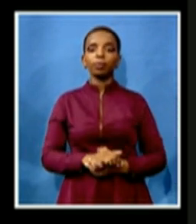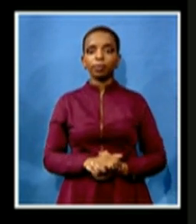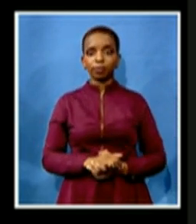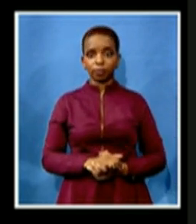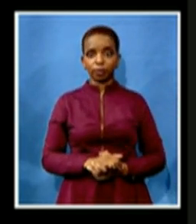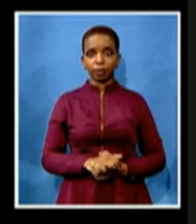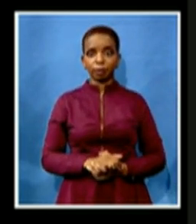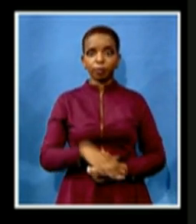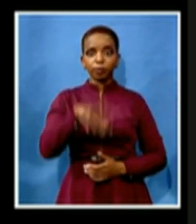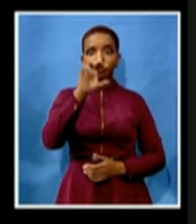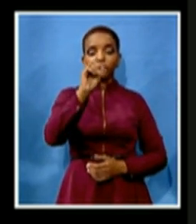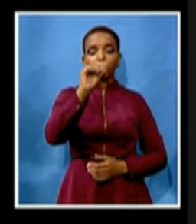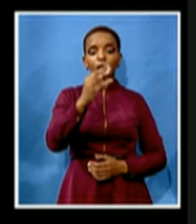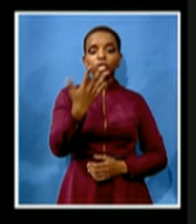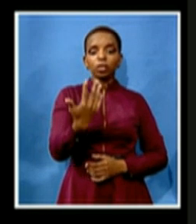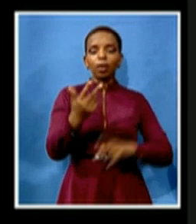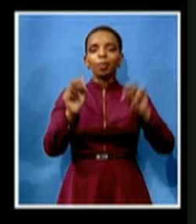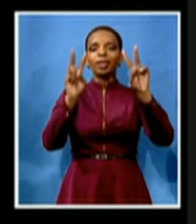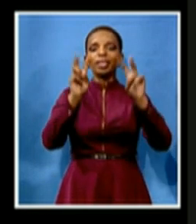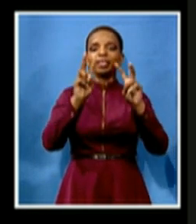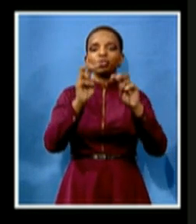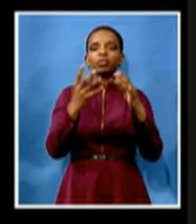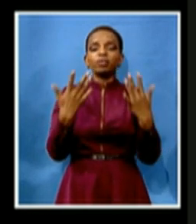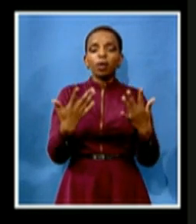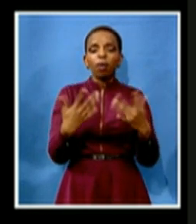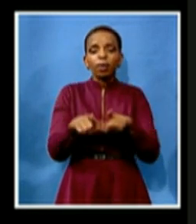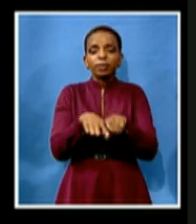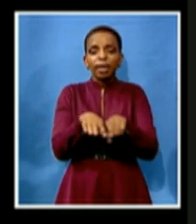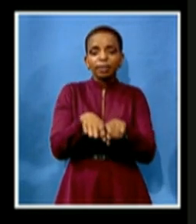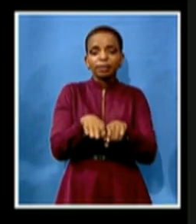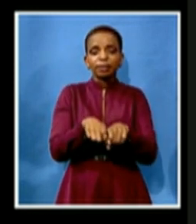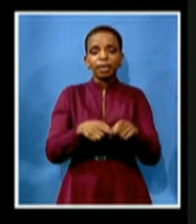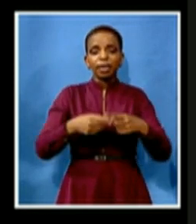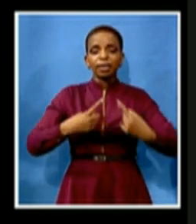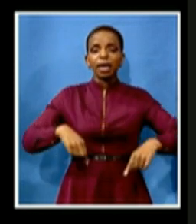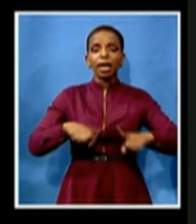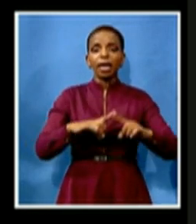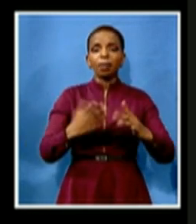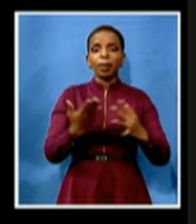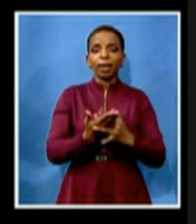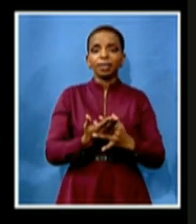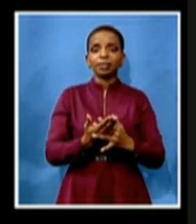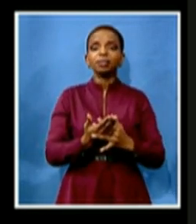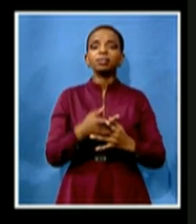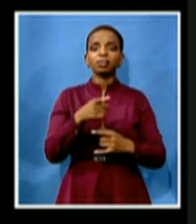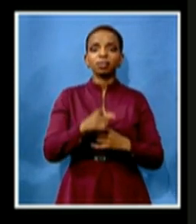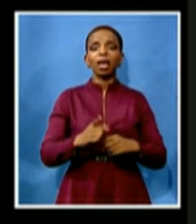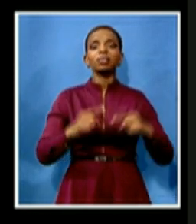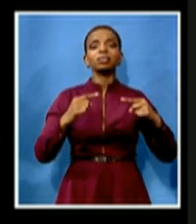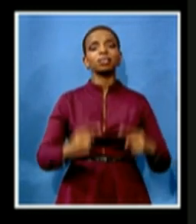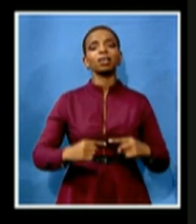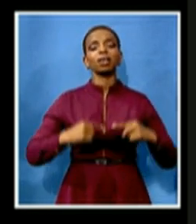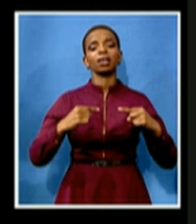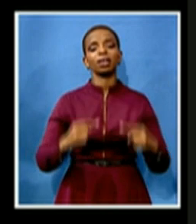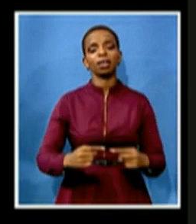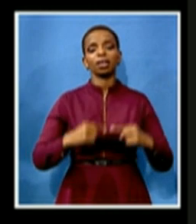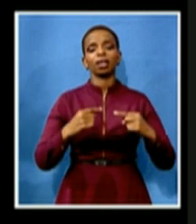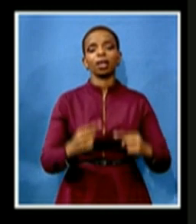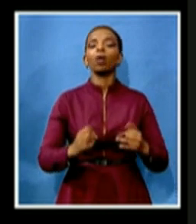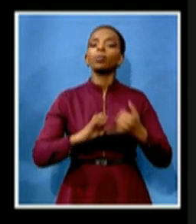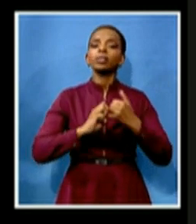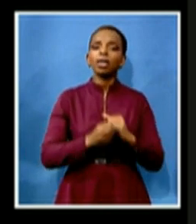testing in our case has been a real struggle. We've actually pushed up so much trade testing that in the past few days we've been